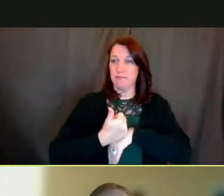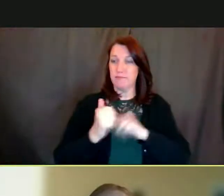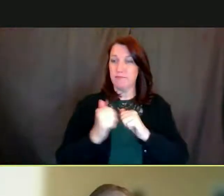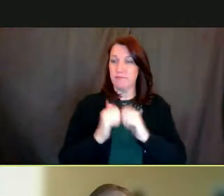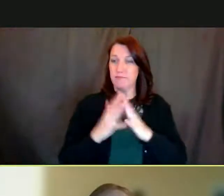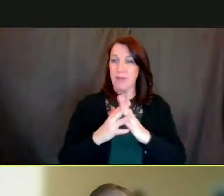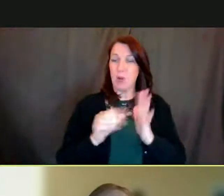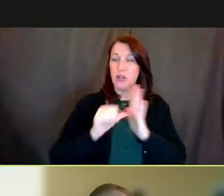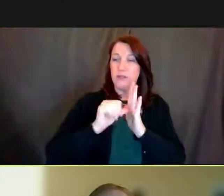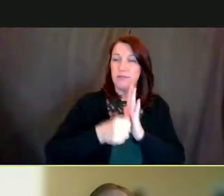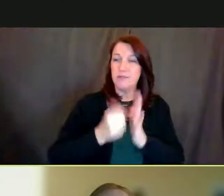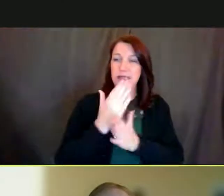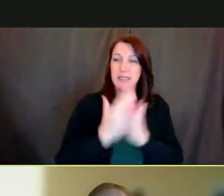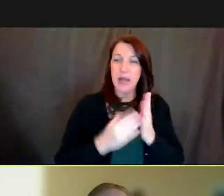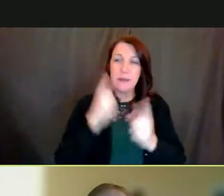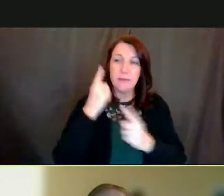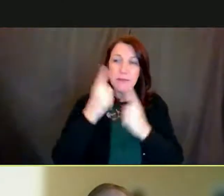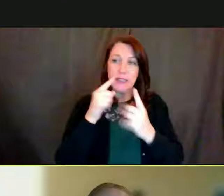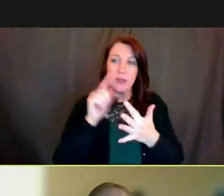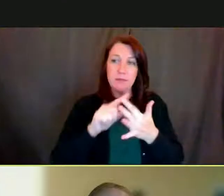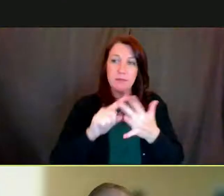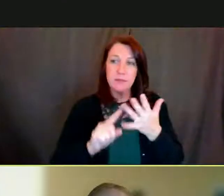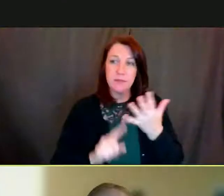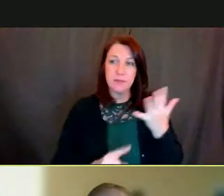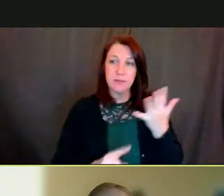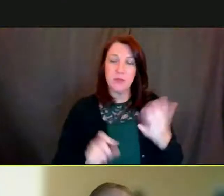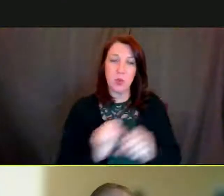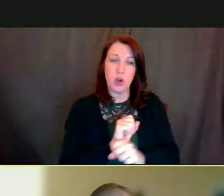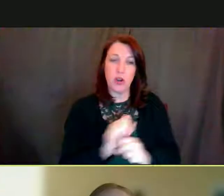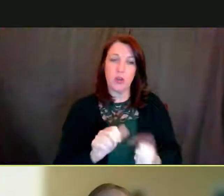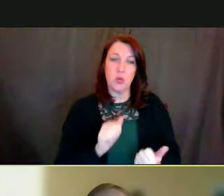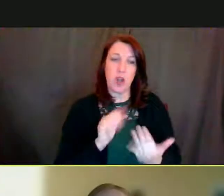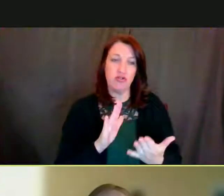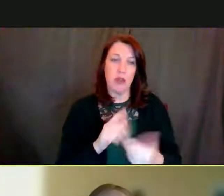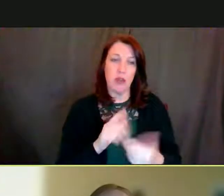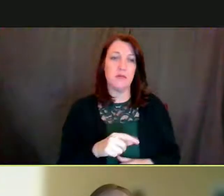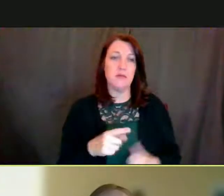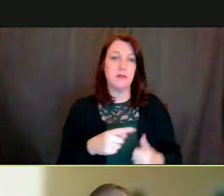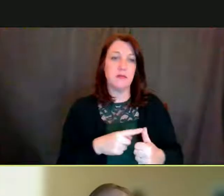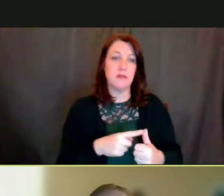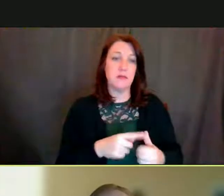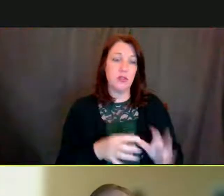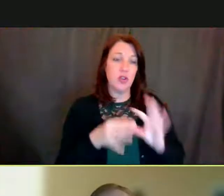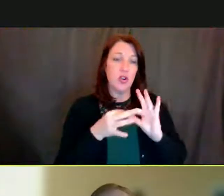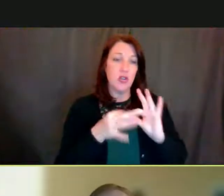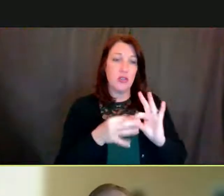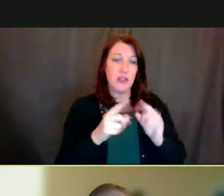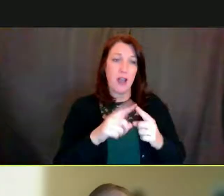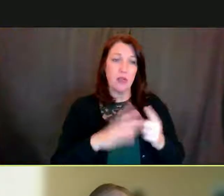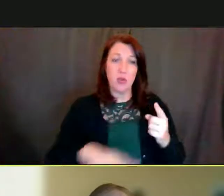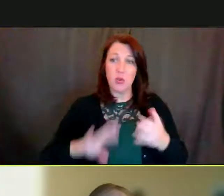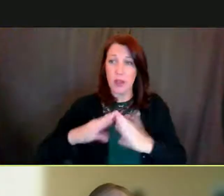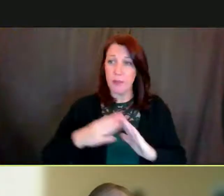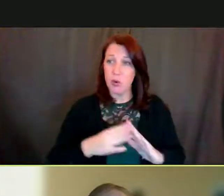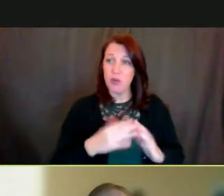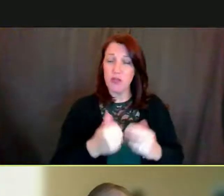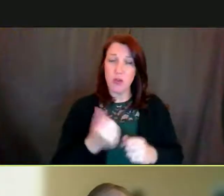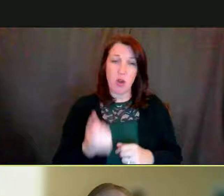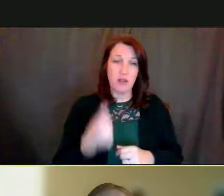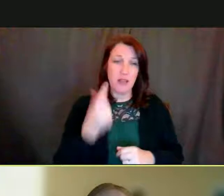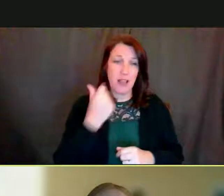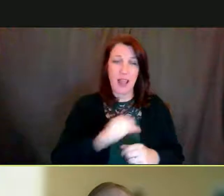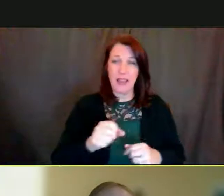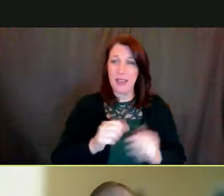of consideration that we are working to address. In addition to continuing to reach out to the community to understand any